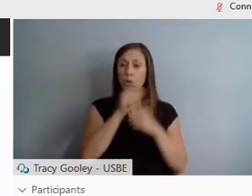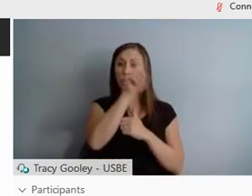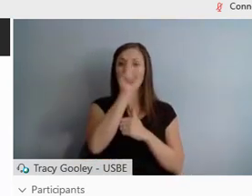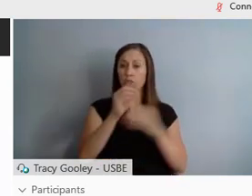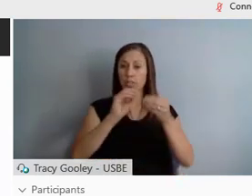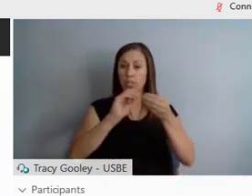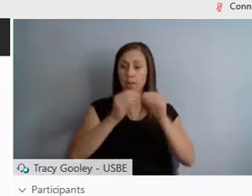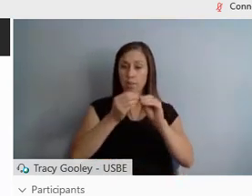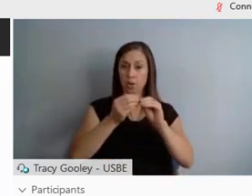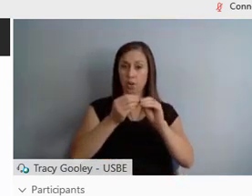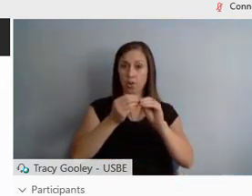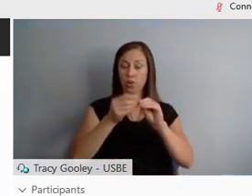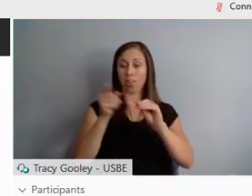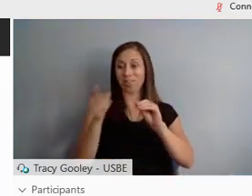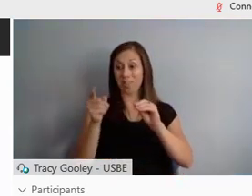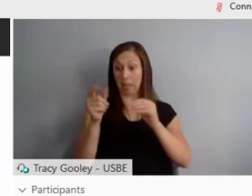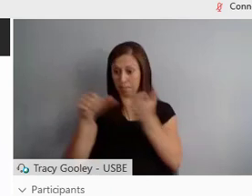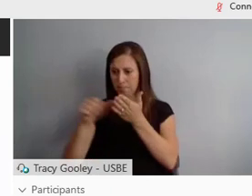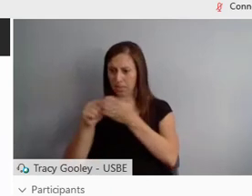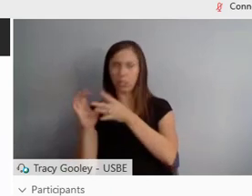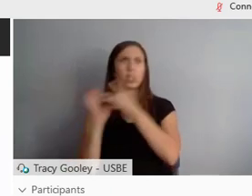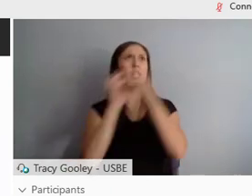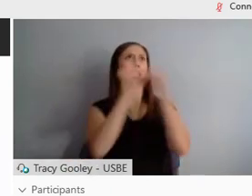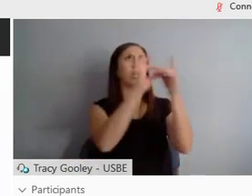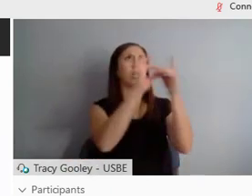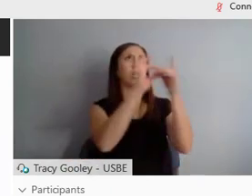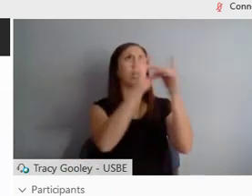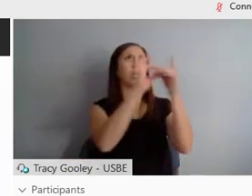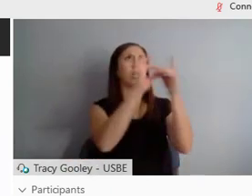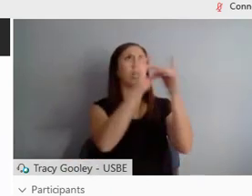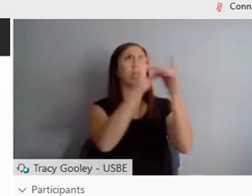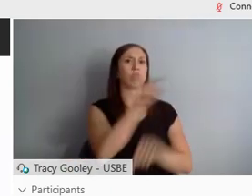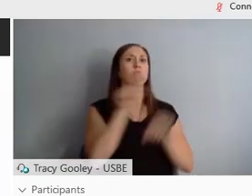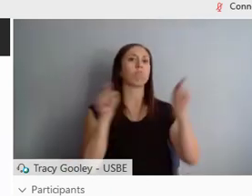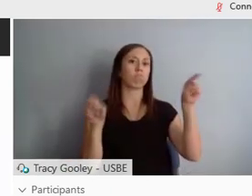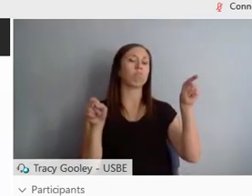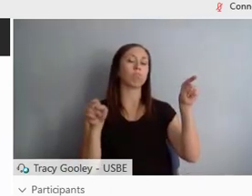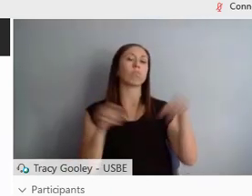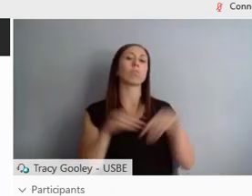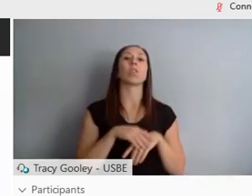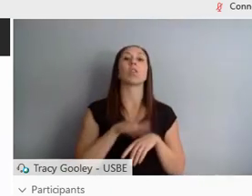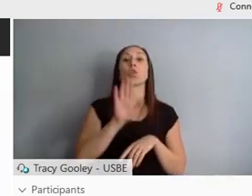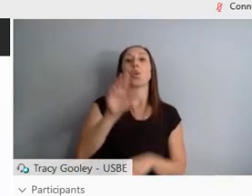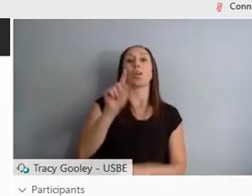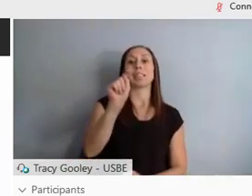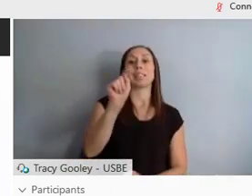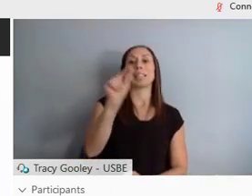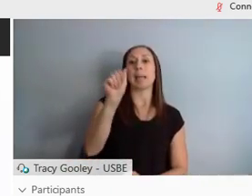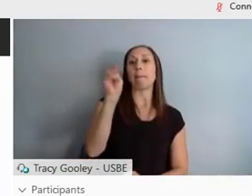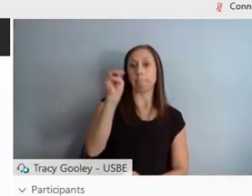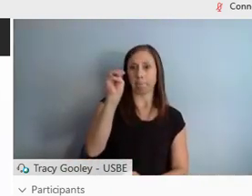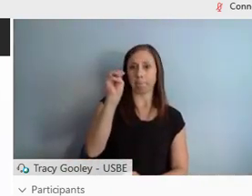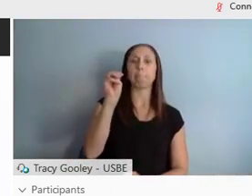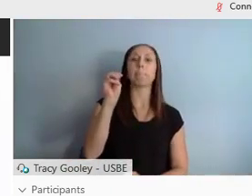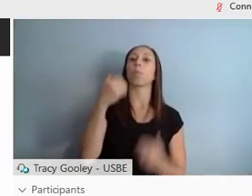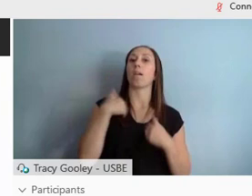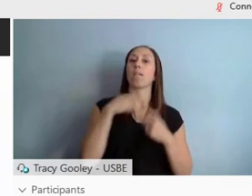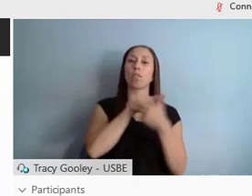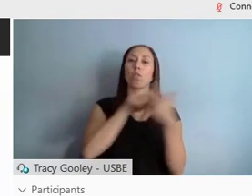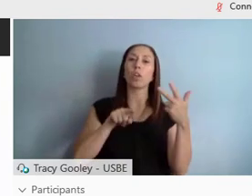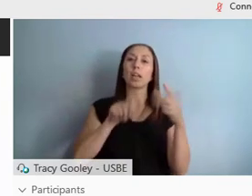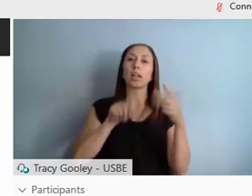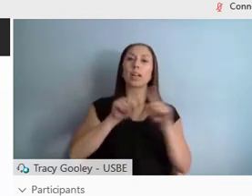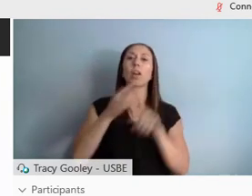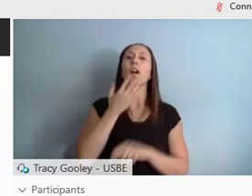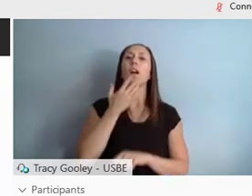question number that page correlates to. In your test administration manual, there are 3 different